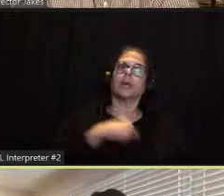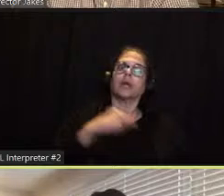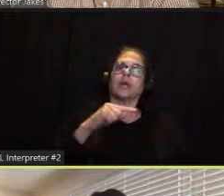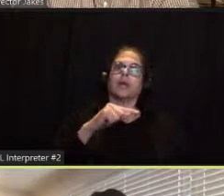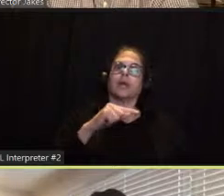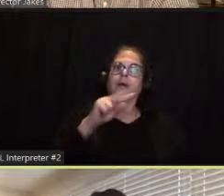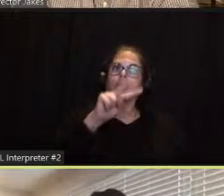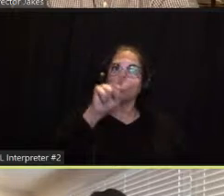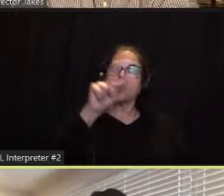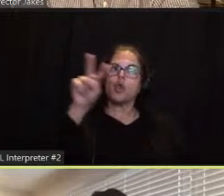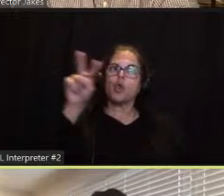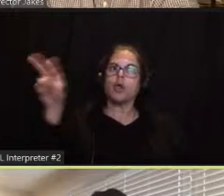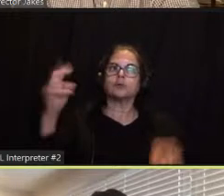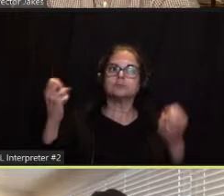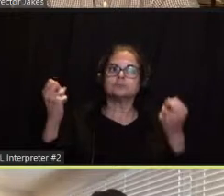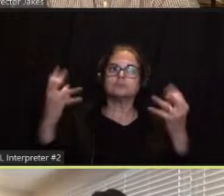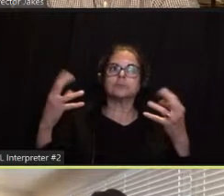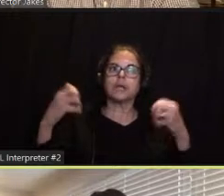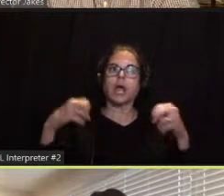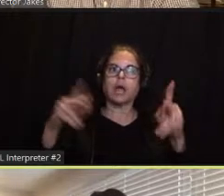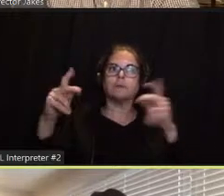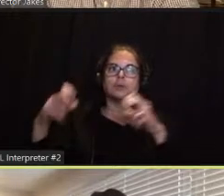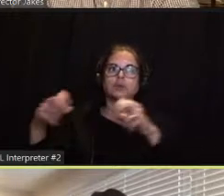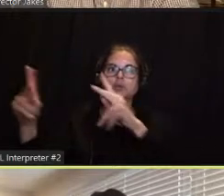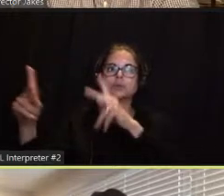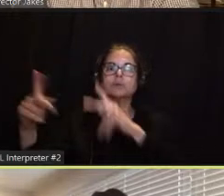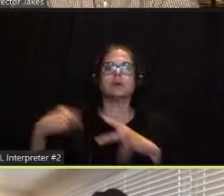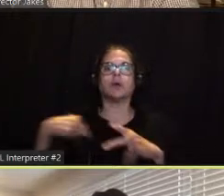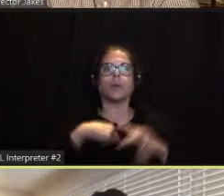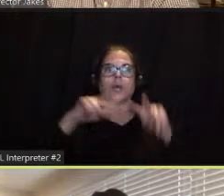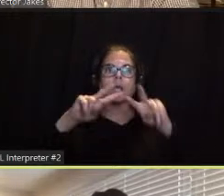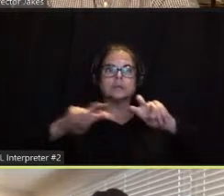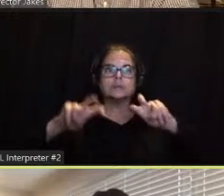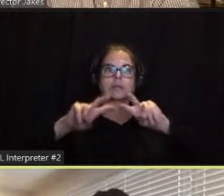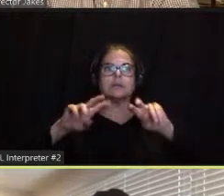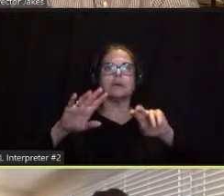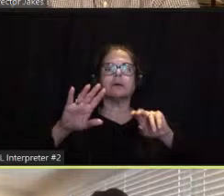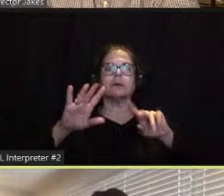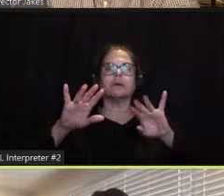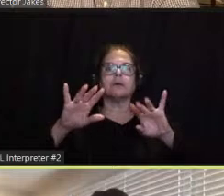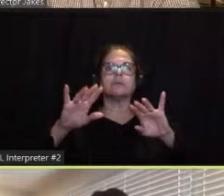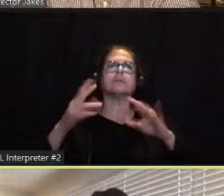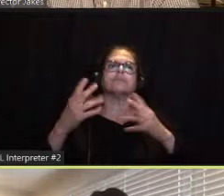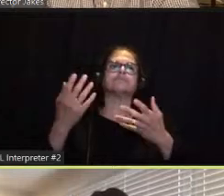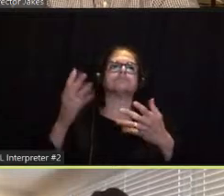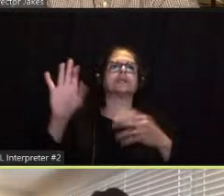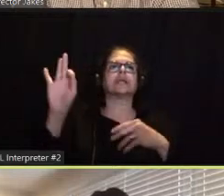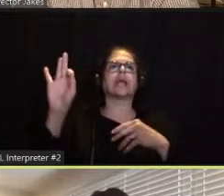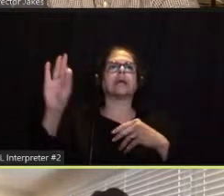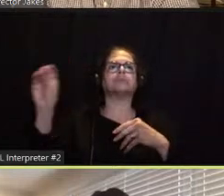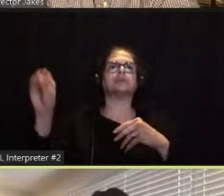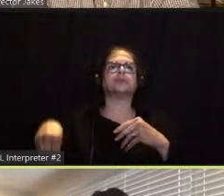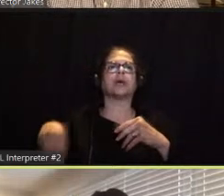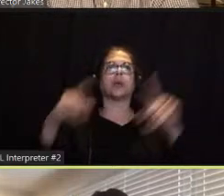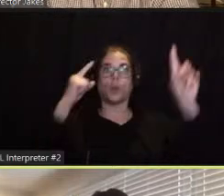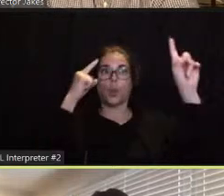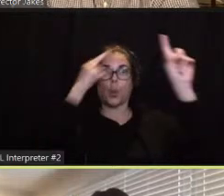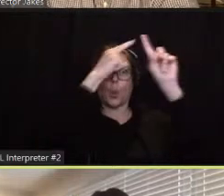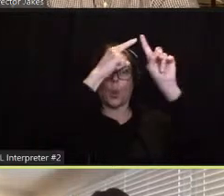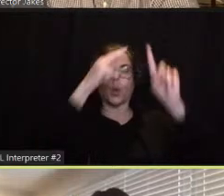that that this contract had. So we did assess a 9% goal, and the prime contractor actually committed